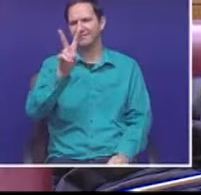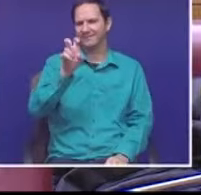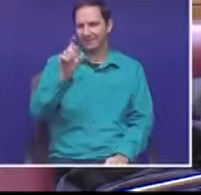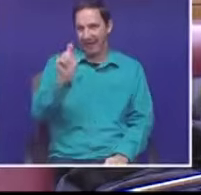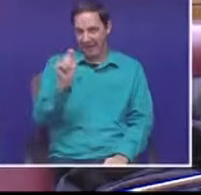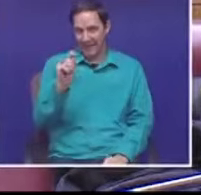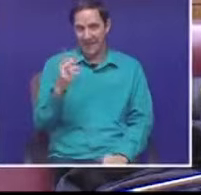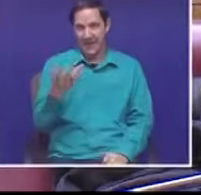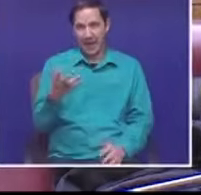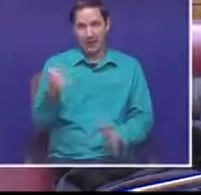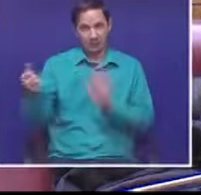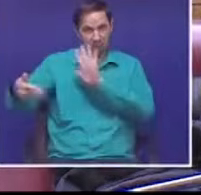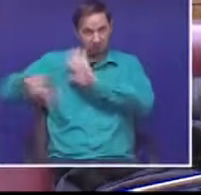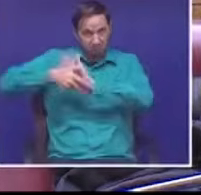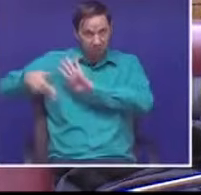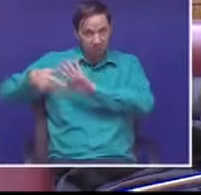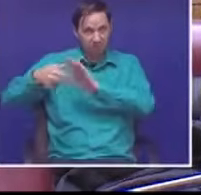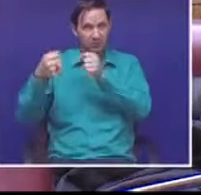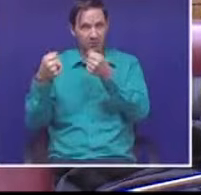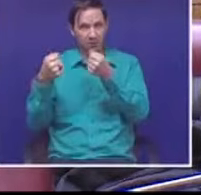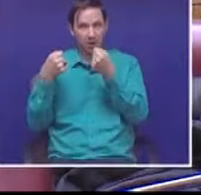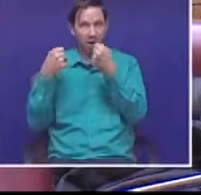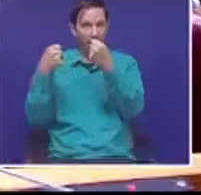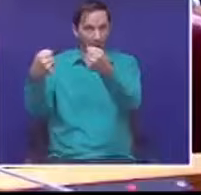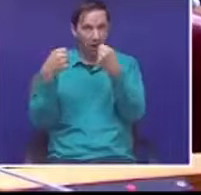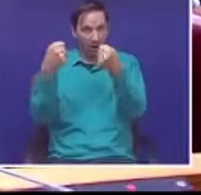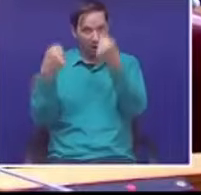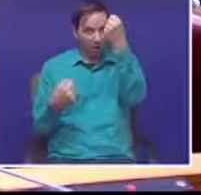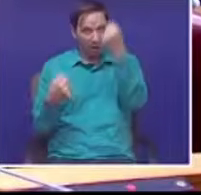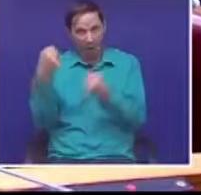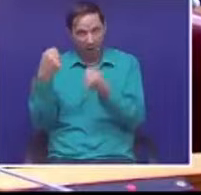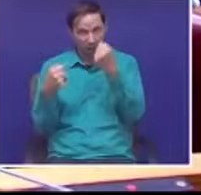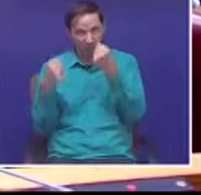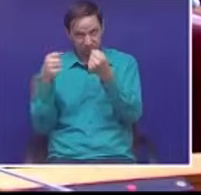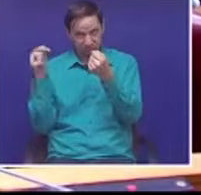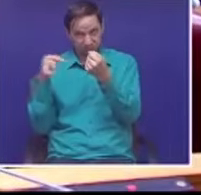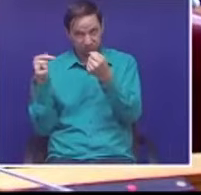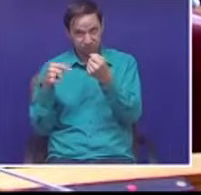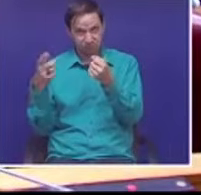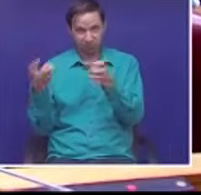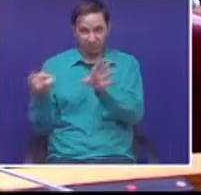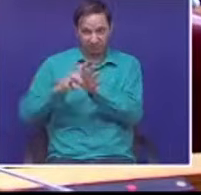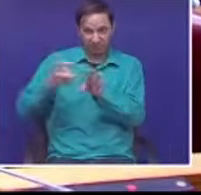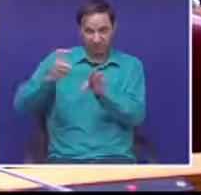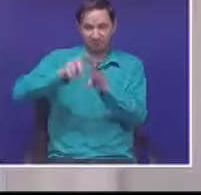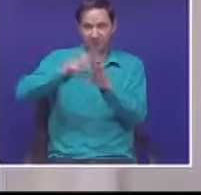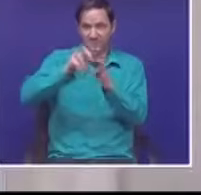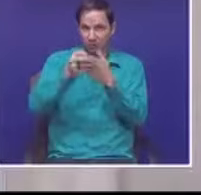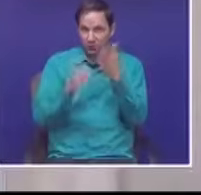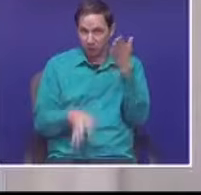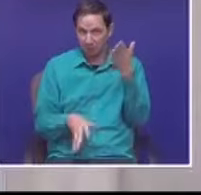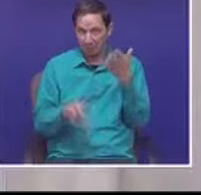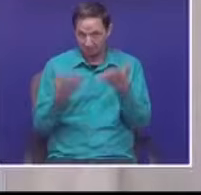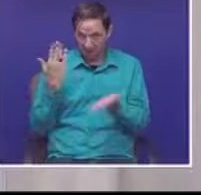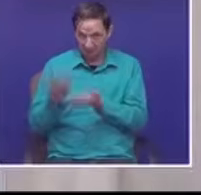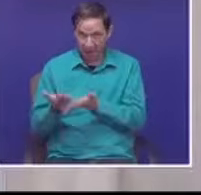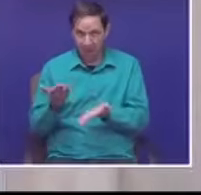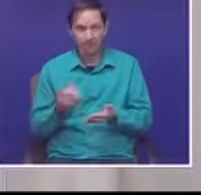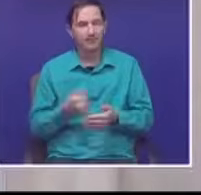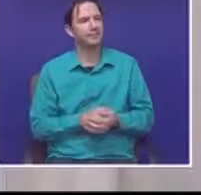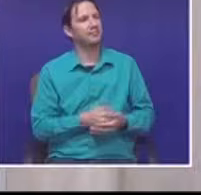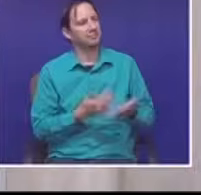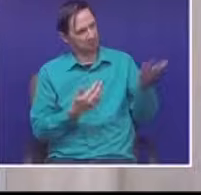carry the learners. Thank you very much. Thank you very much, Honorable Fanny. Honorable Minister. Thank you very much, Honorable